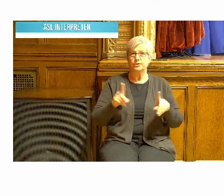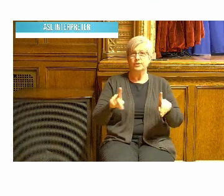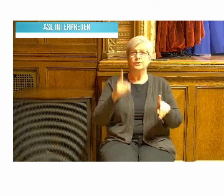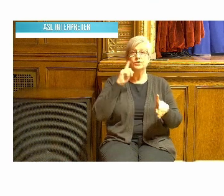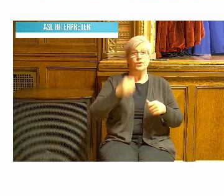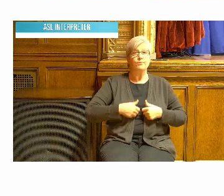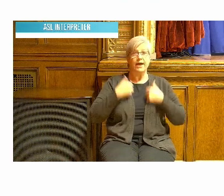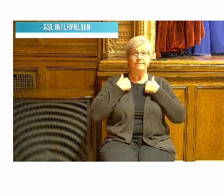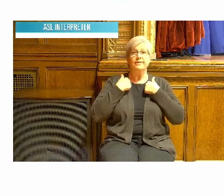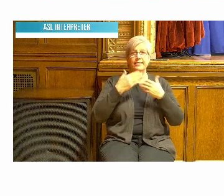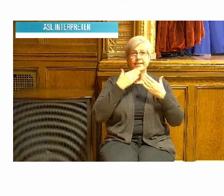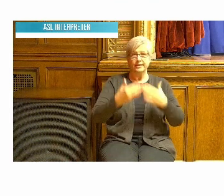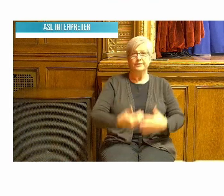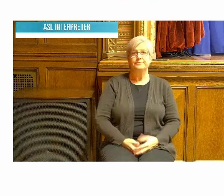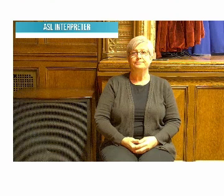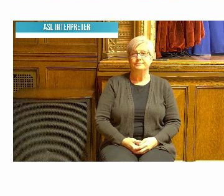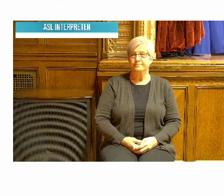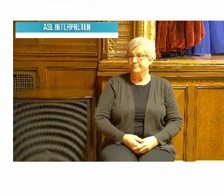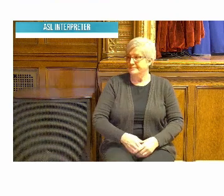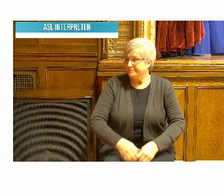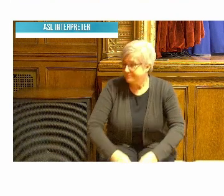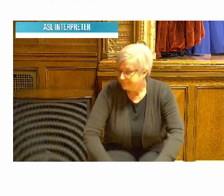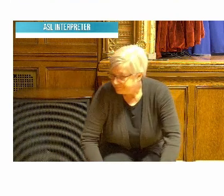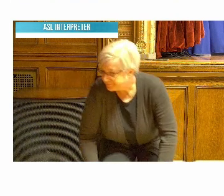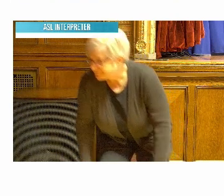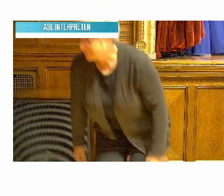to thrive. Thank you.